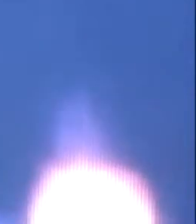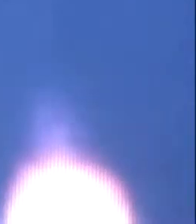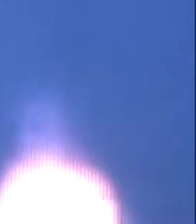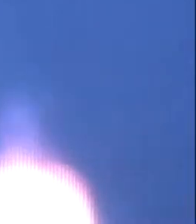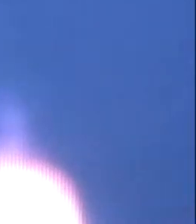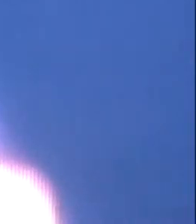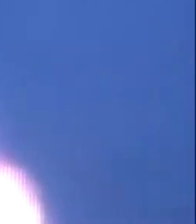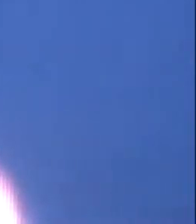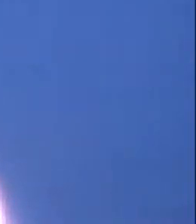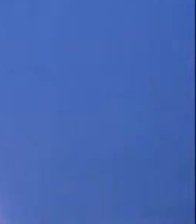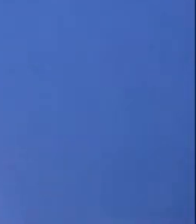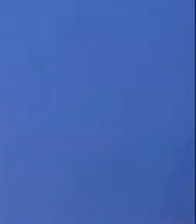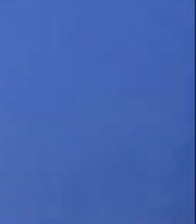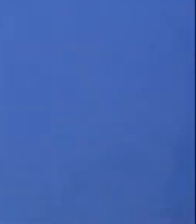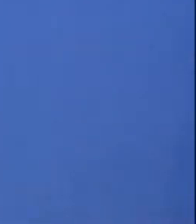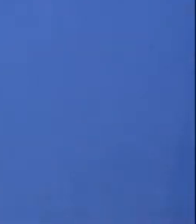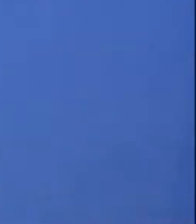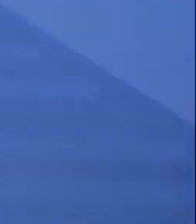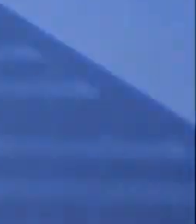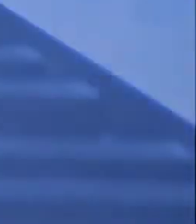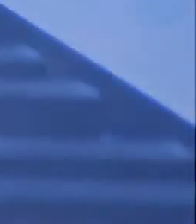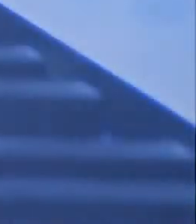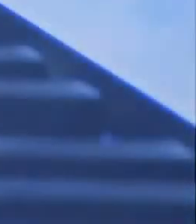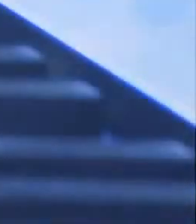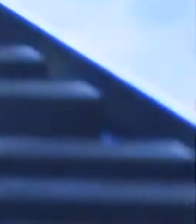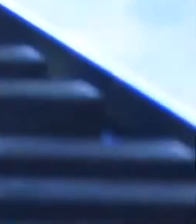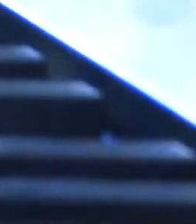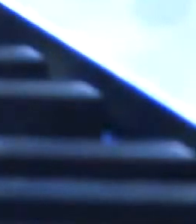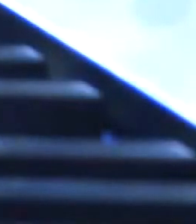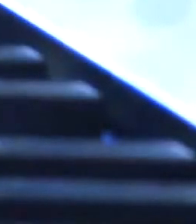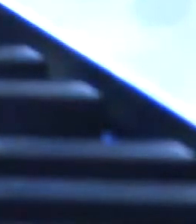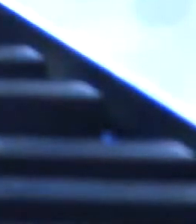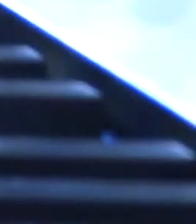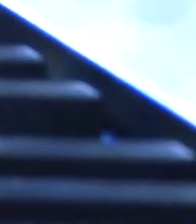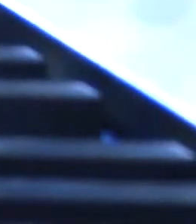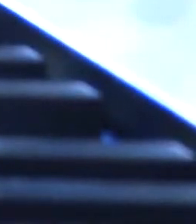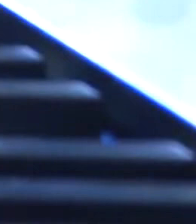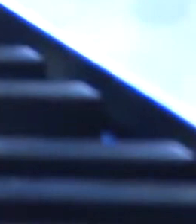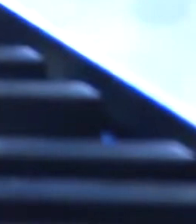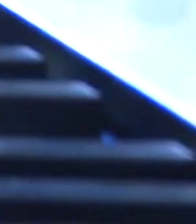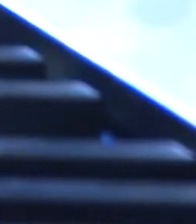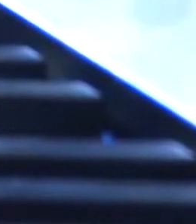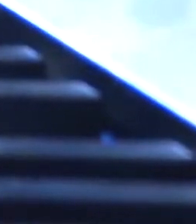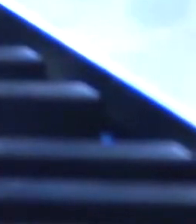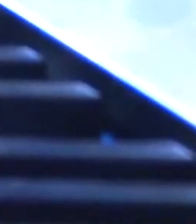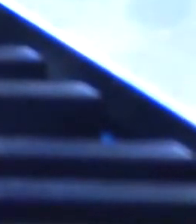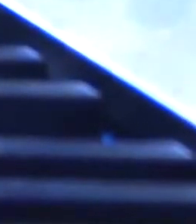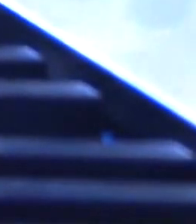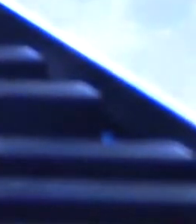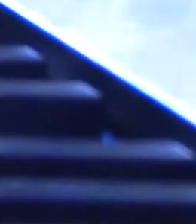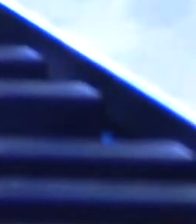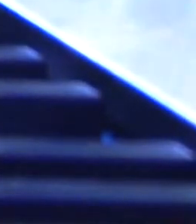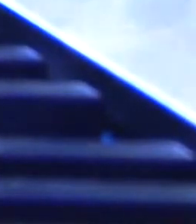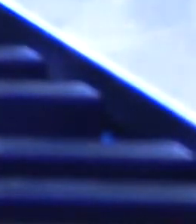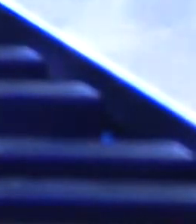Hallelujah. Hallelujah to your name, Jesus. Yes, God, today.